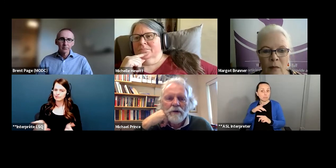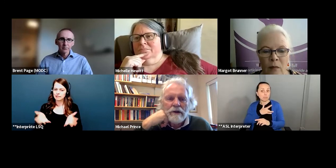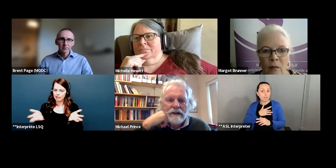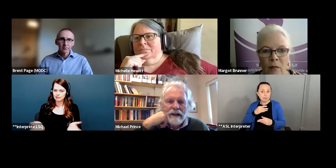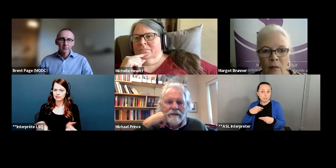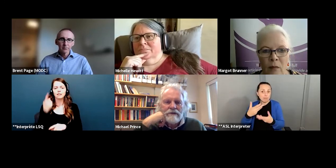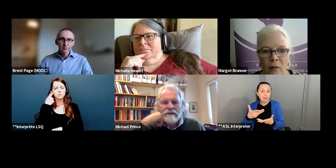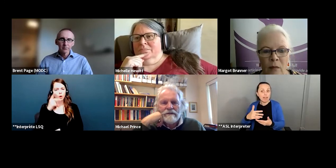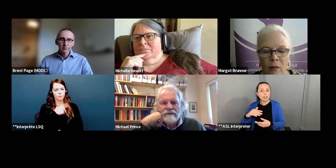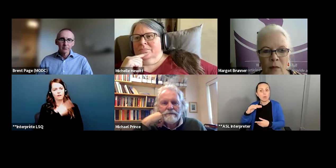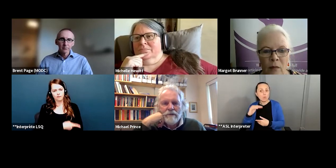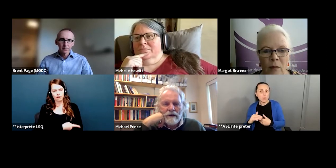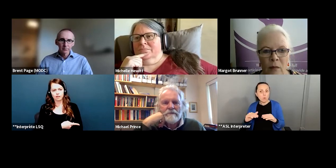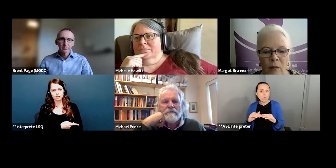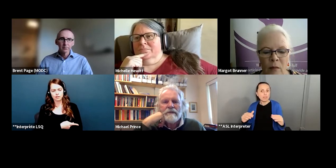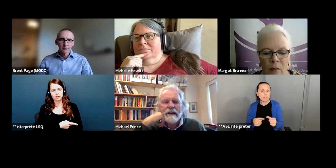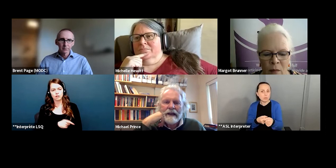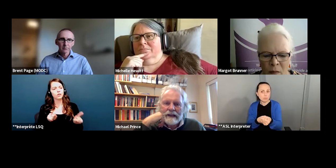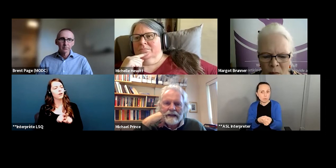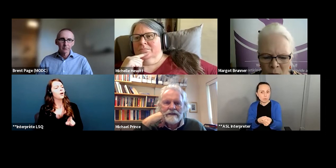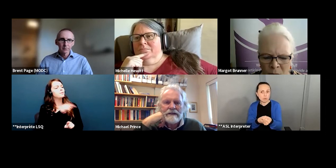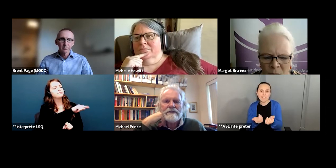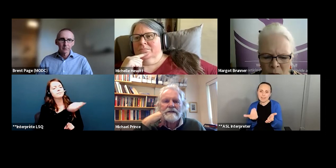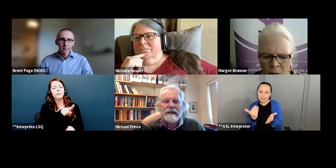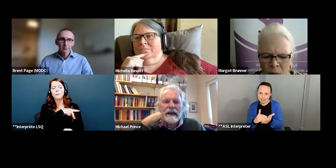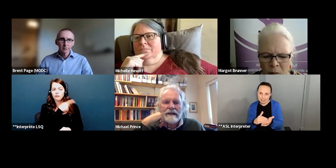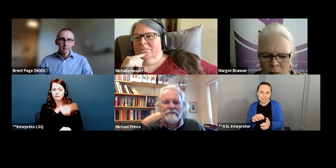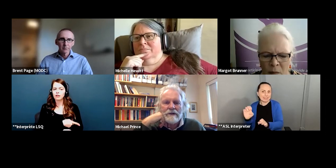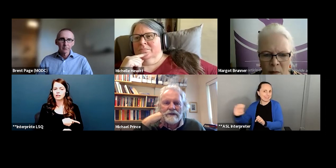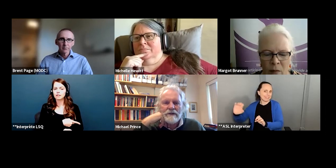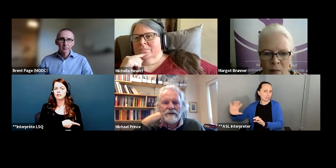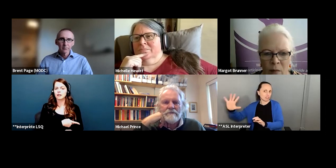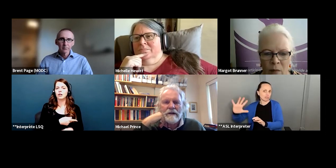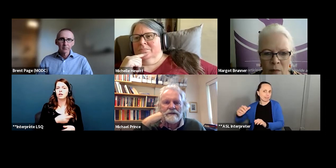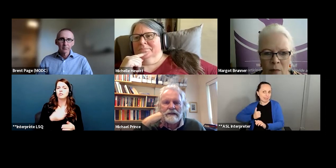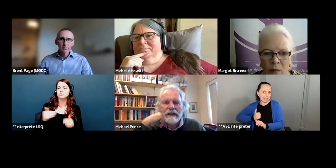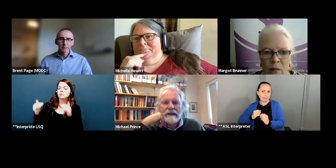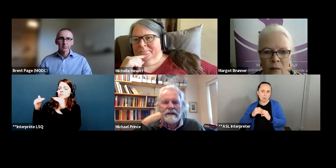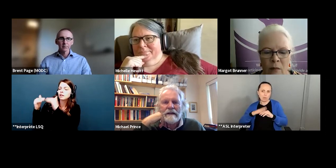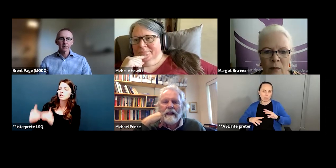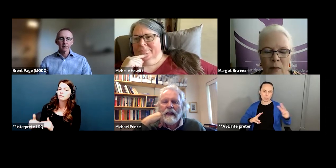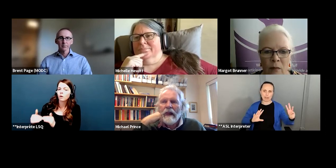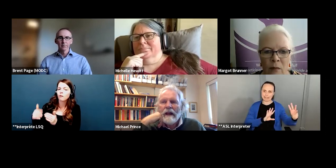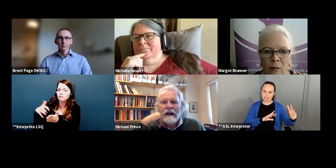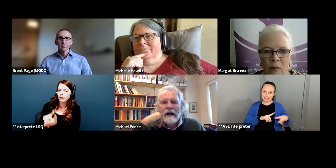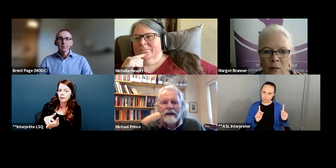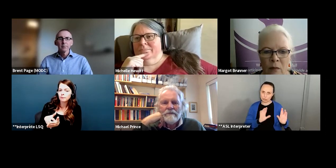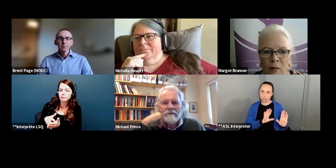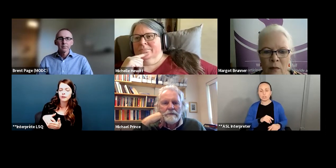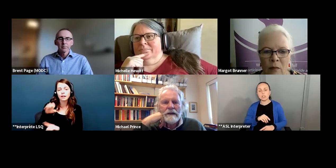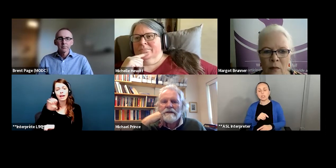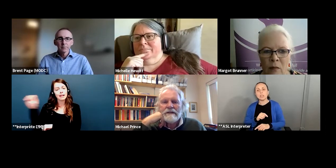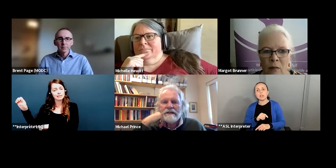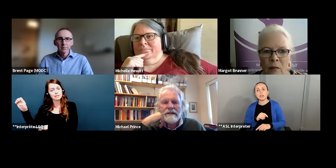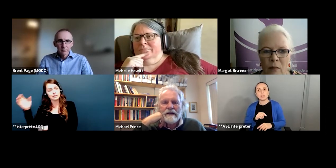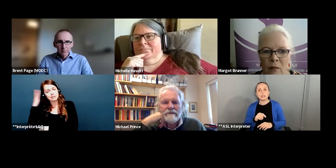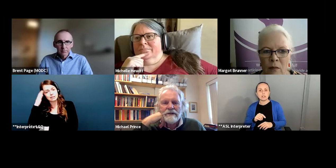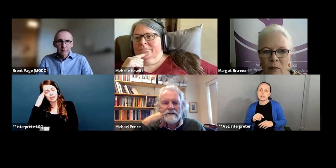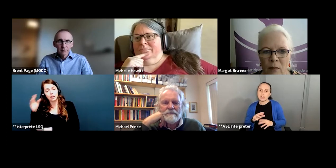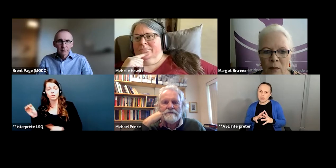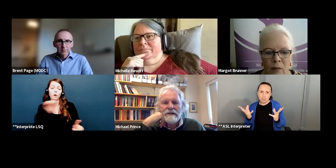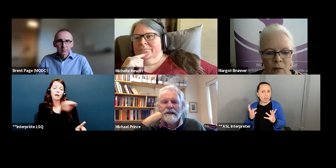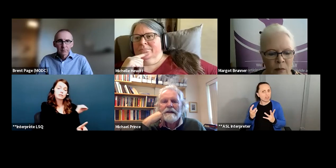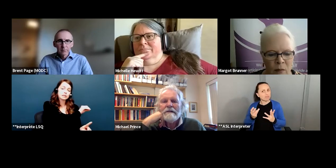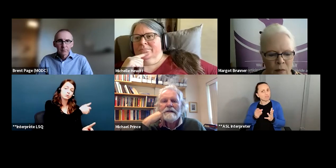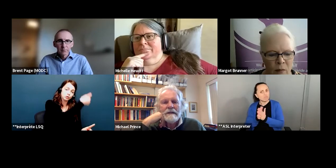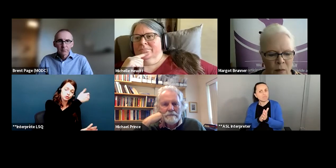provide lower levels of support. And again, that's in Eastern Canada, more so than in Western Canada. Tremendous incentive